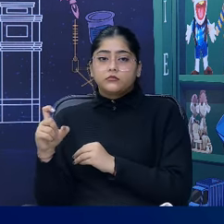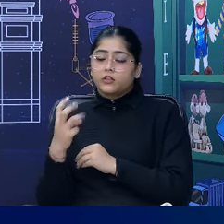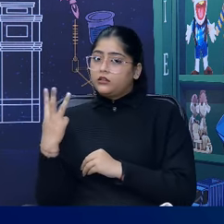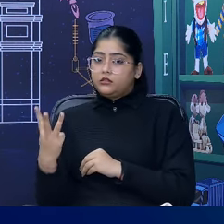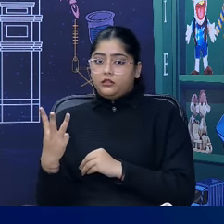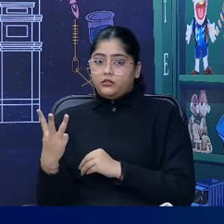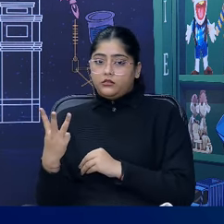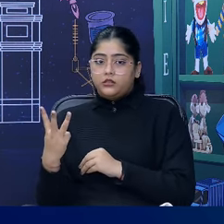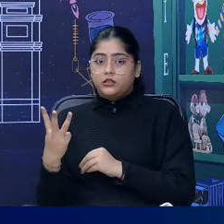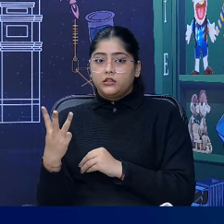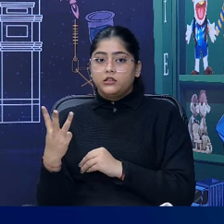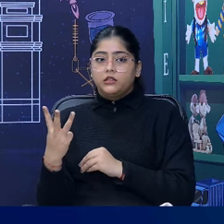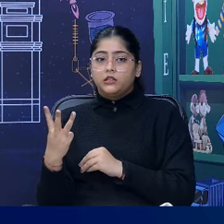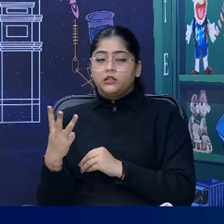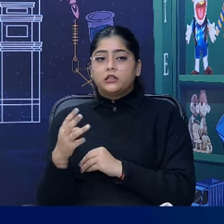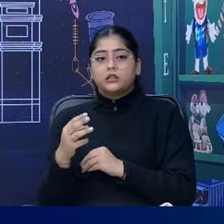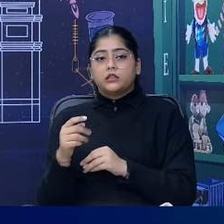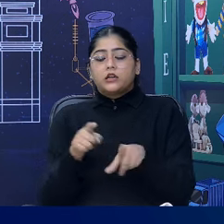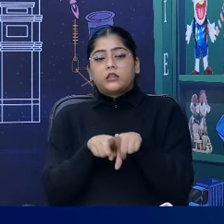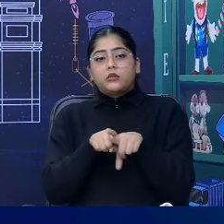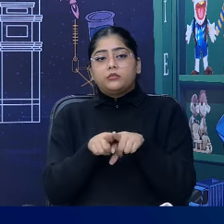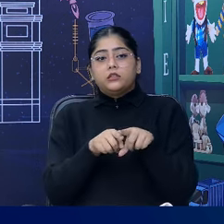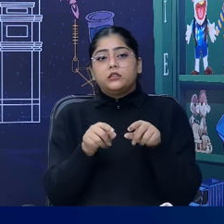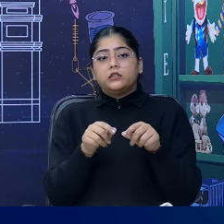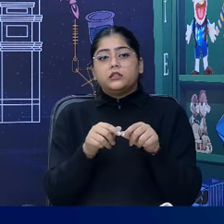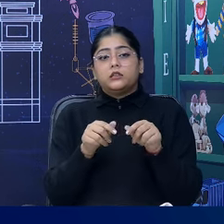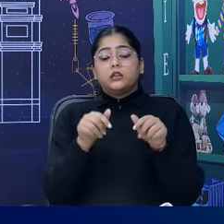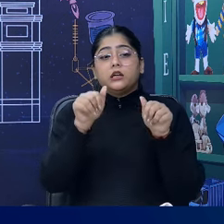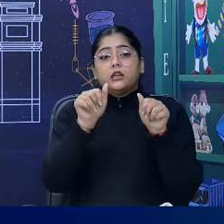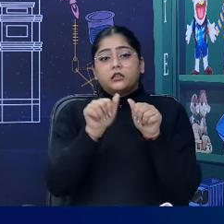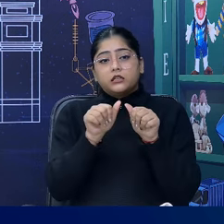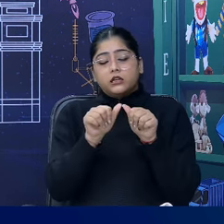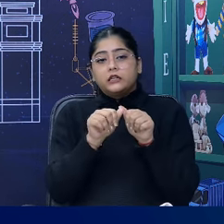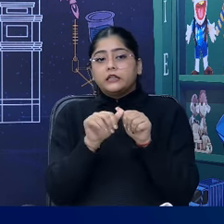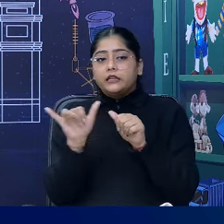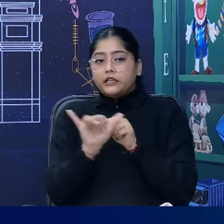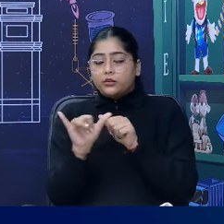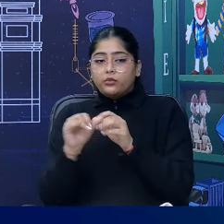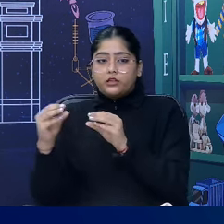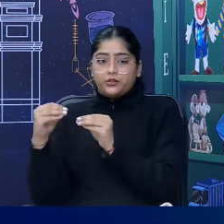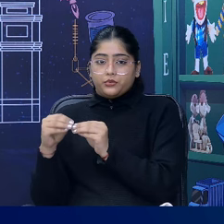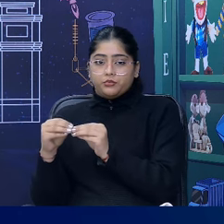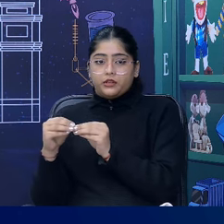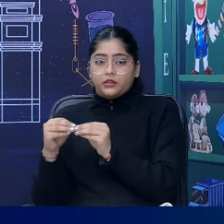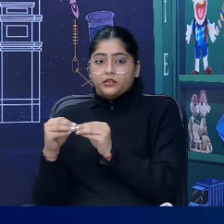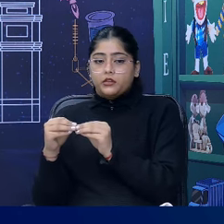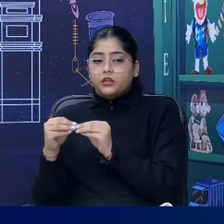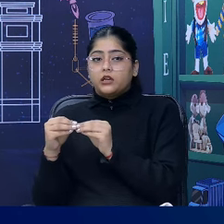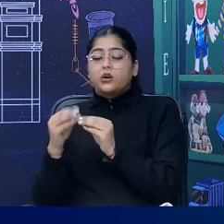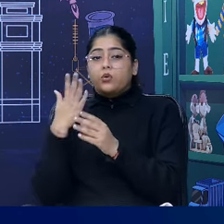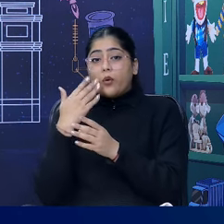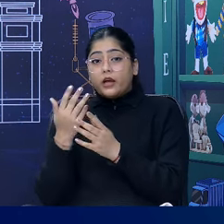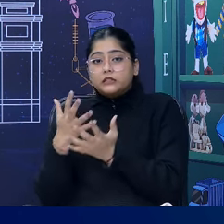3 elements. Yes. So, set A is equivalent to B. Number of elements are